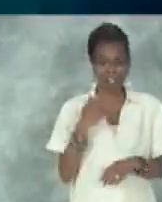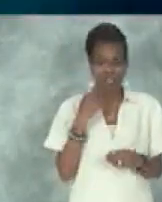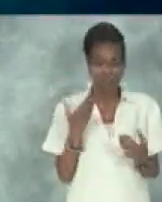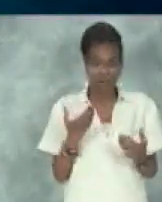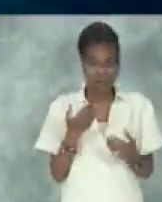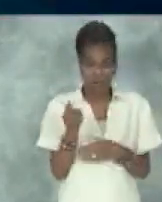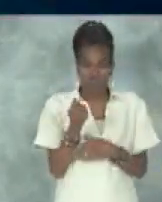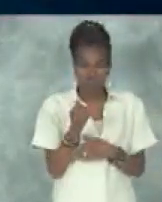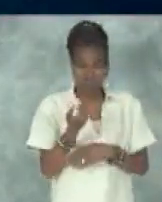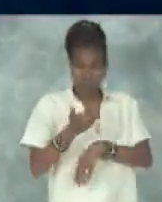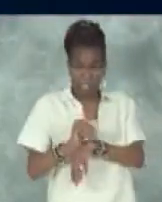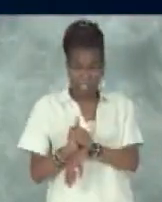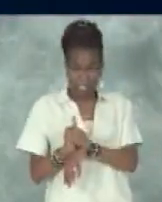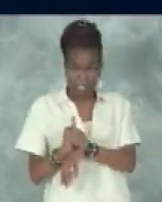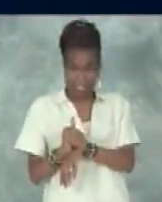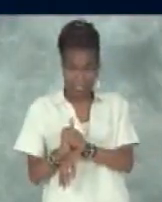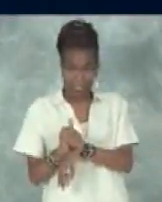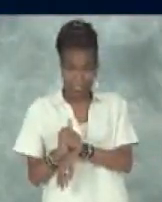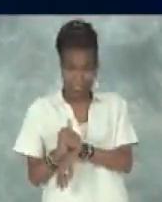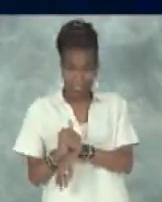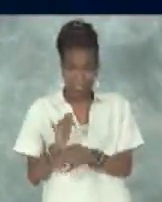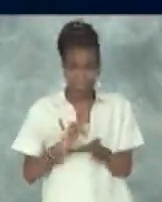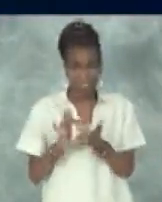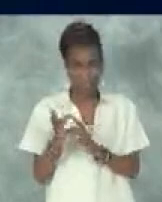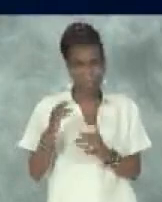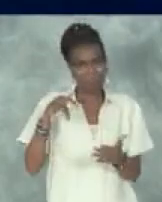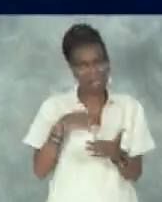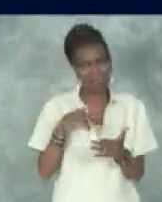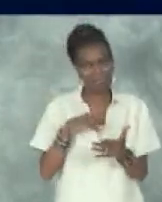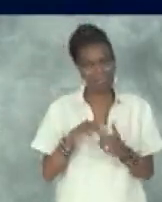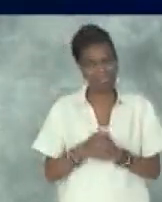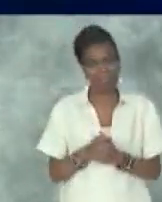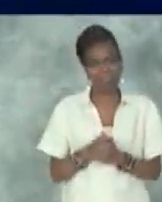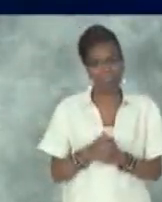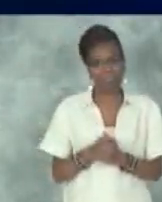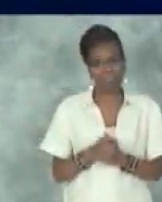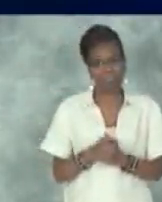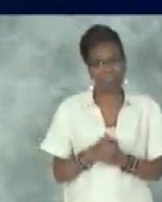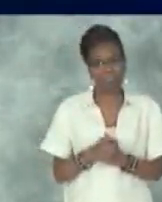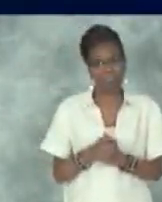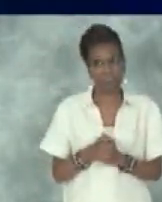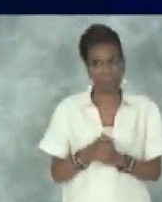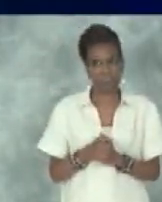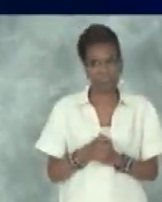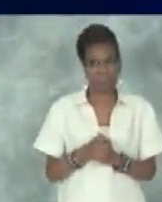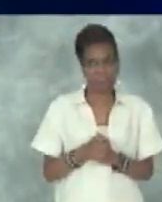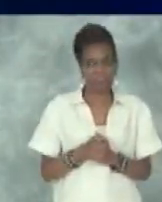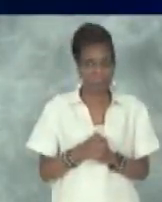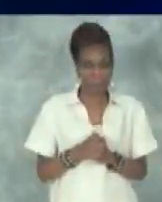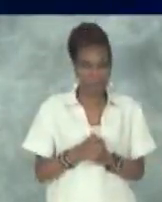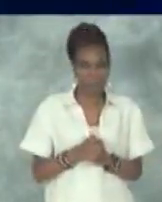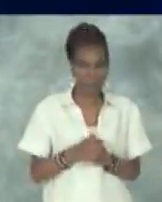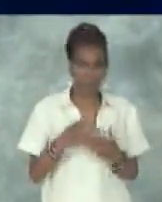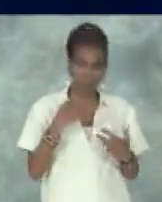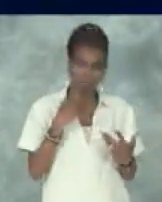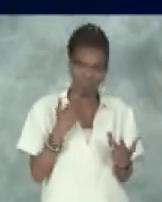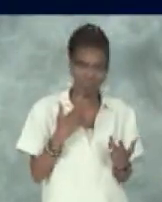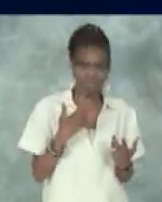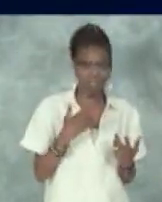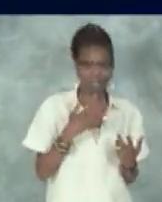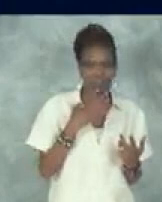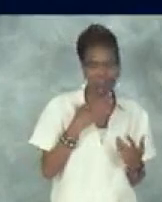night, and during Bible study, I went into some source criticism. You know, we pointed out